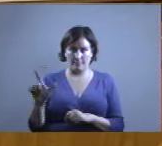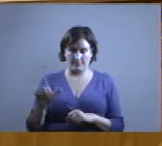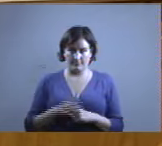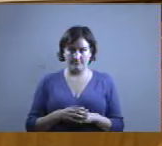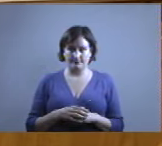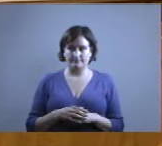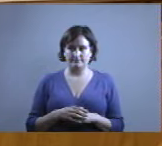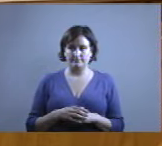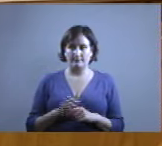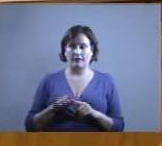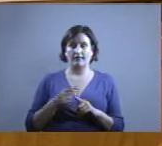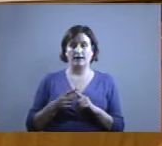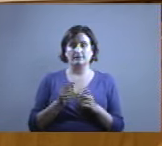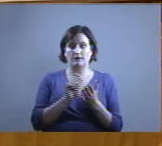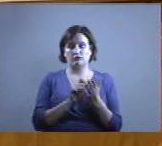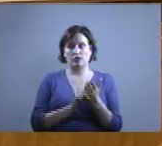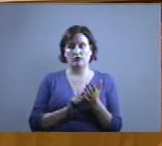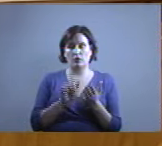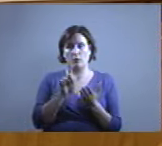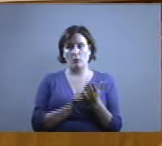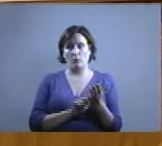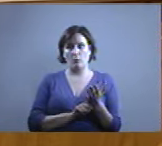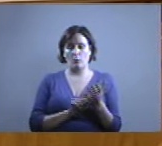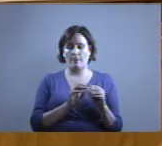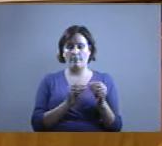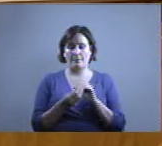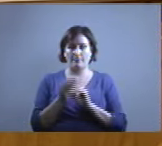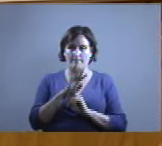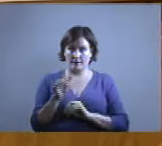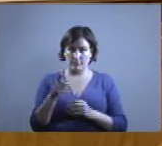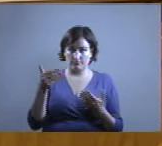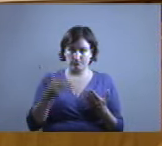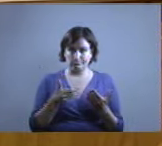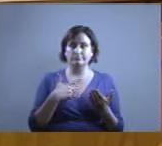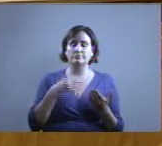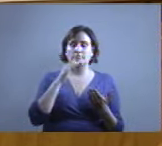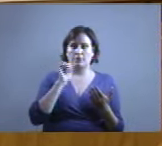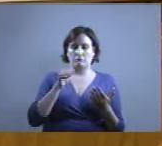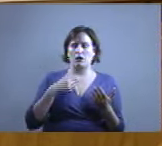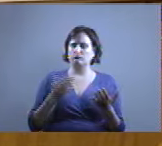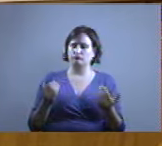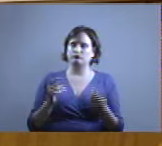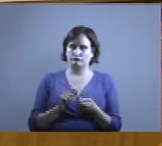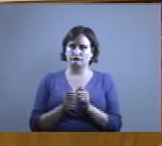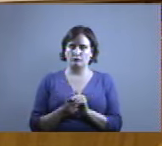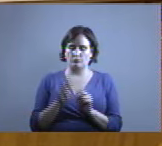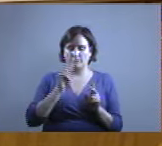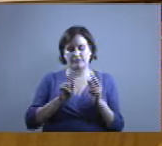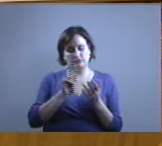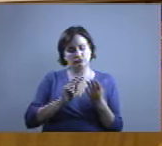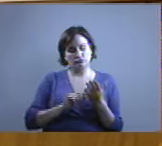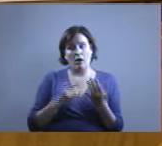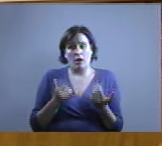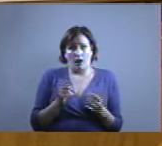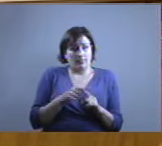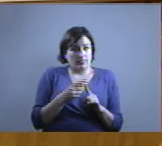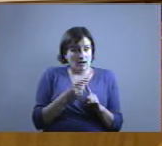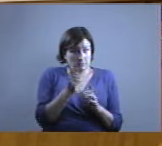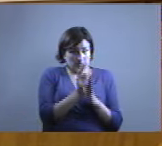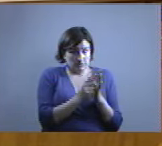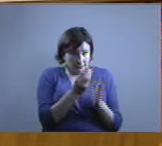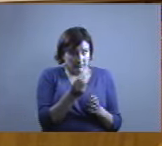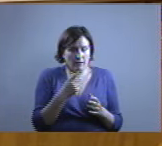Tax Administration Laws Amendment Bill. These amendment bills provide for revisions to existing tax legislation and complete the